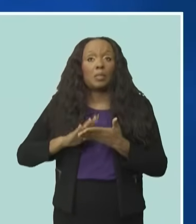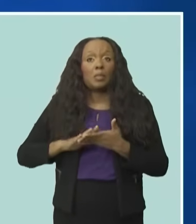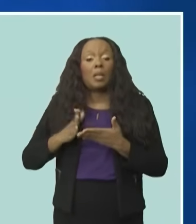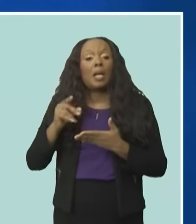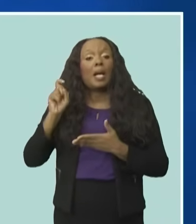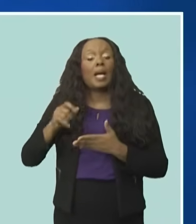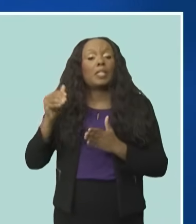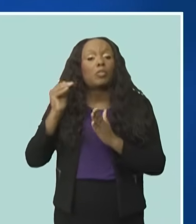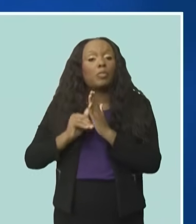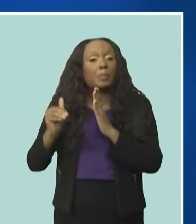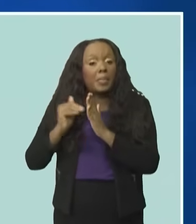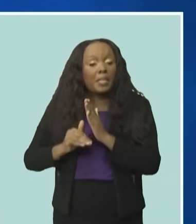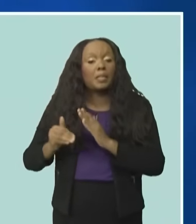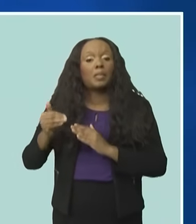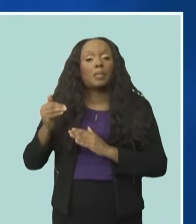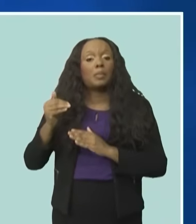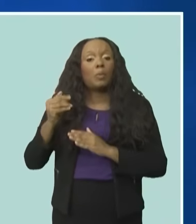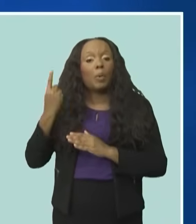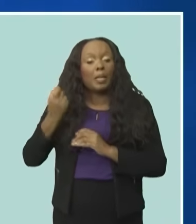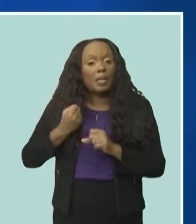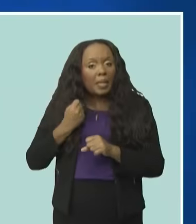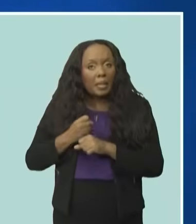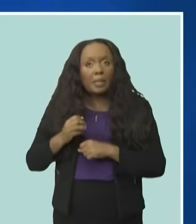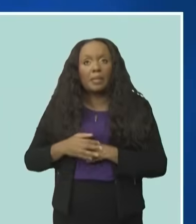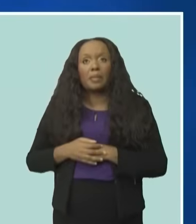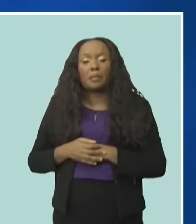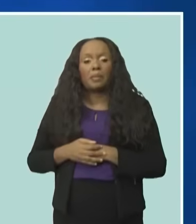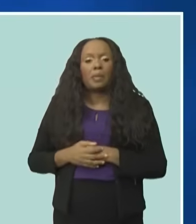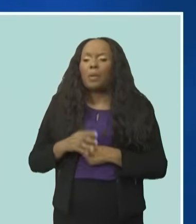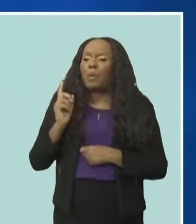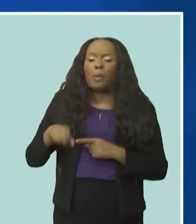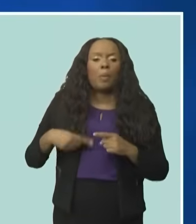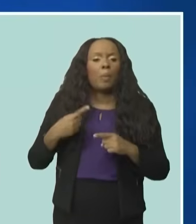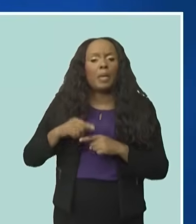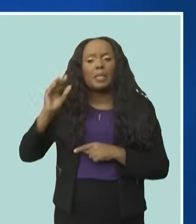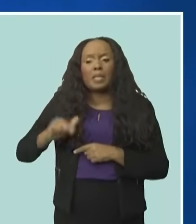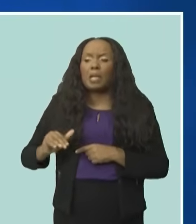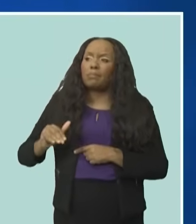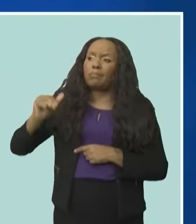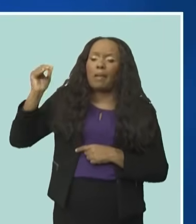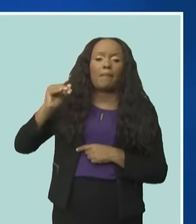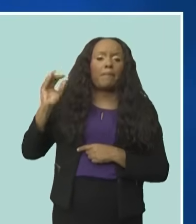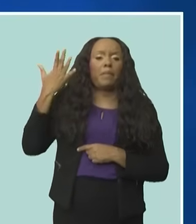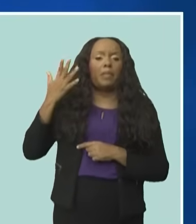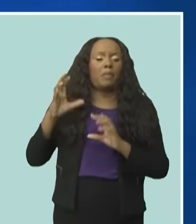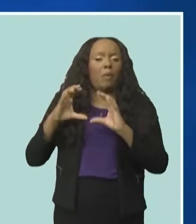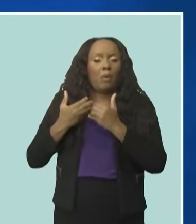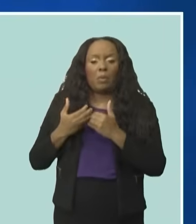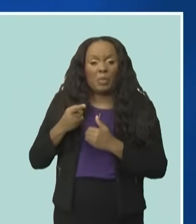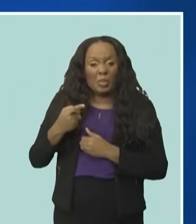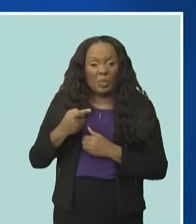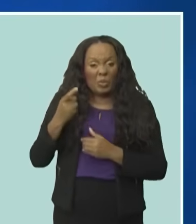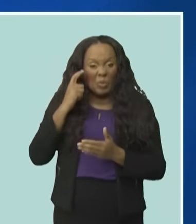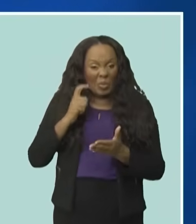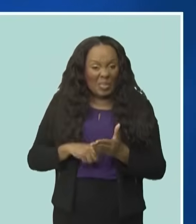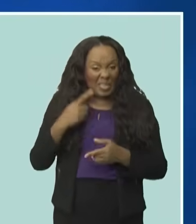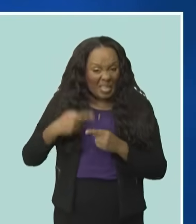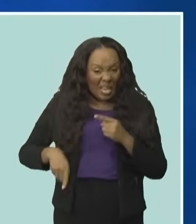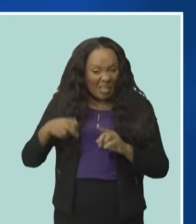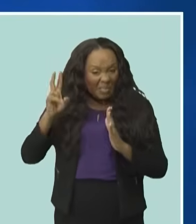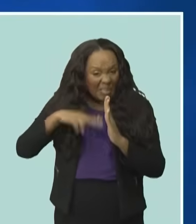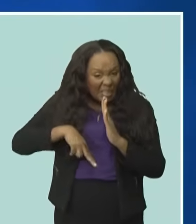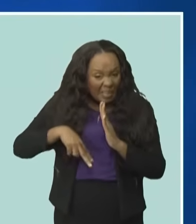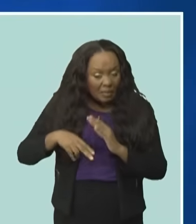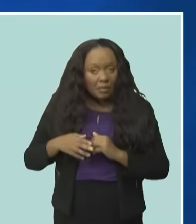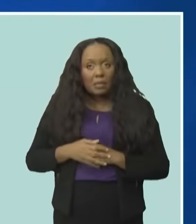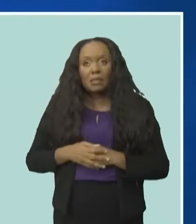Did you discover that your child cannot read when he got to fifth form? Parents, the teacher is not responsible.